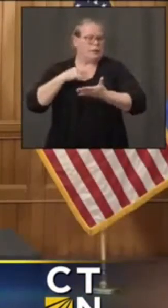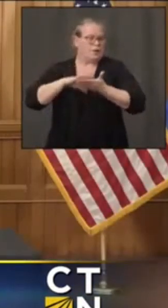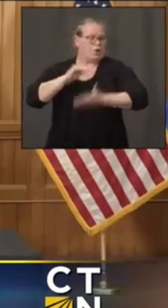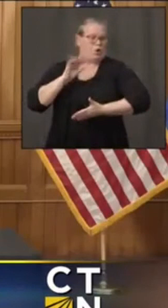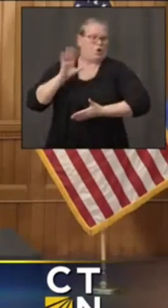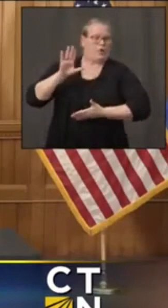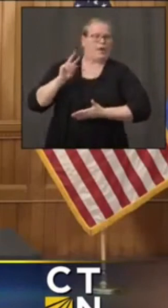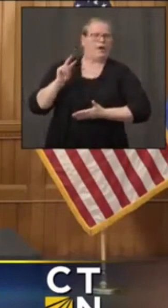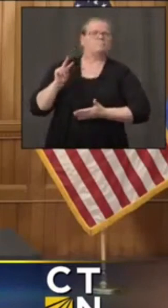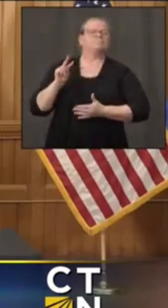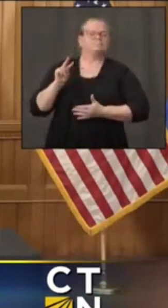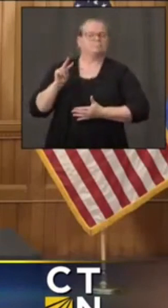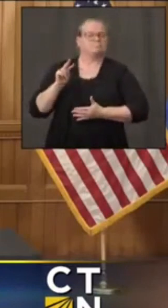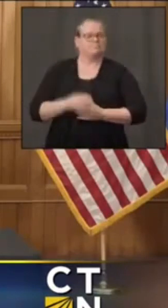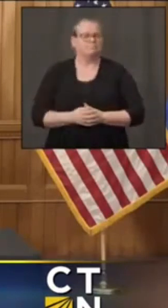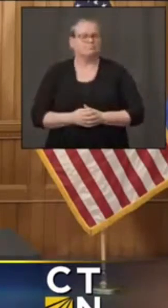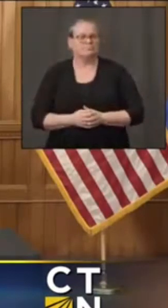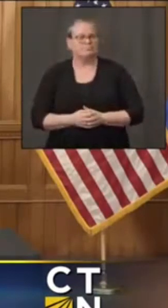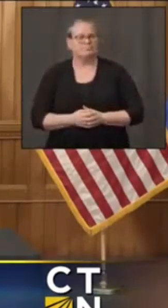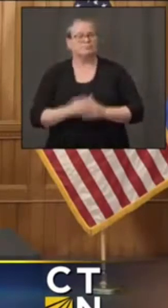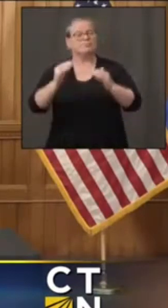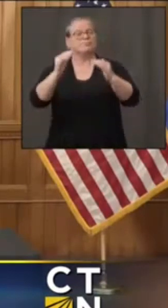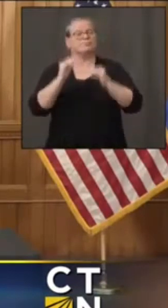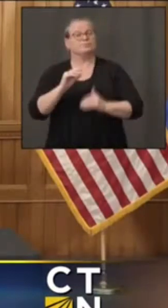NBC Connecticut.